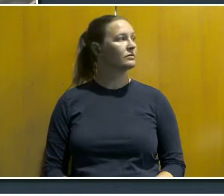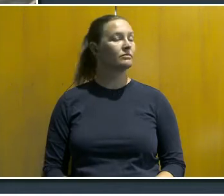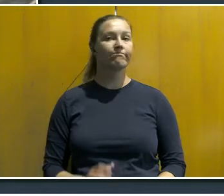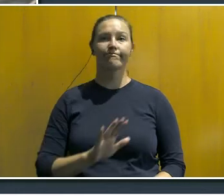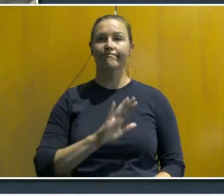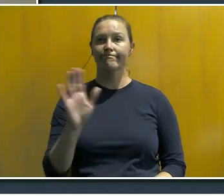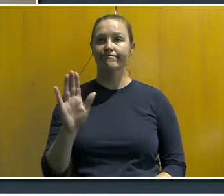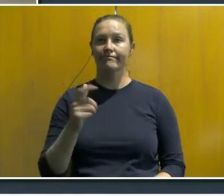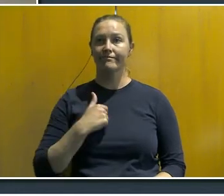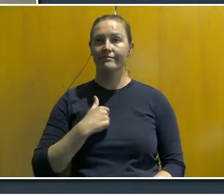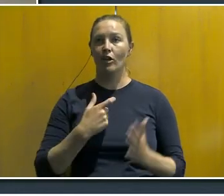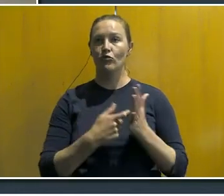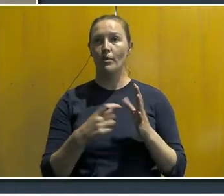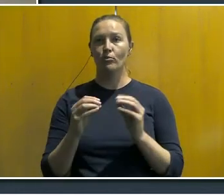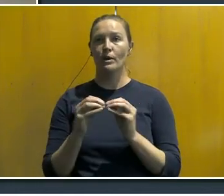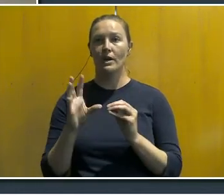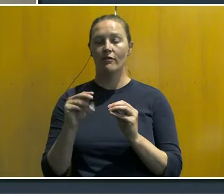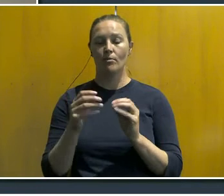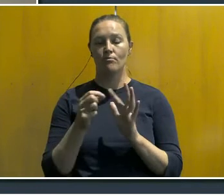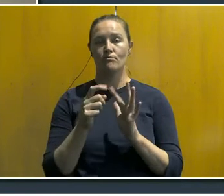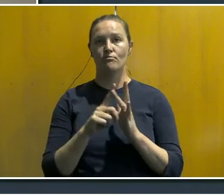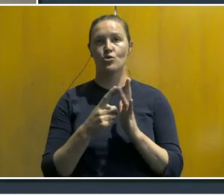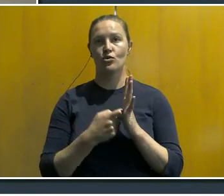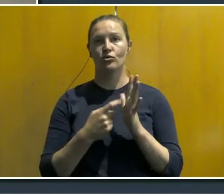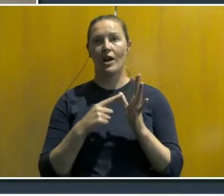Hi, I'm Robert Bremner from Variety,